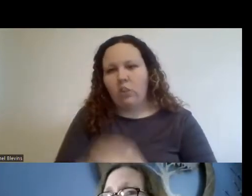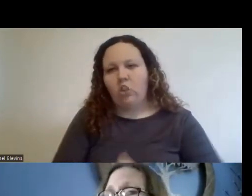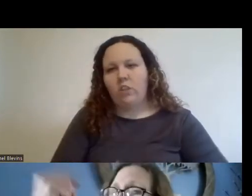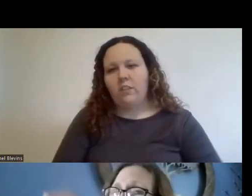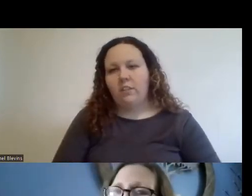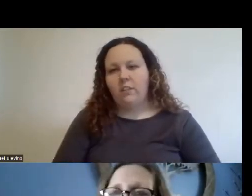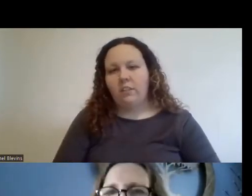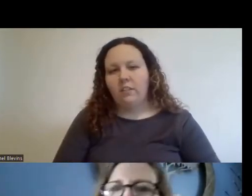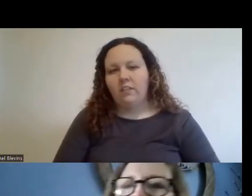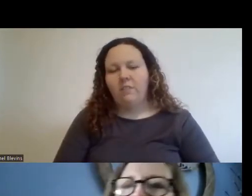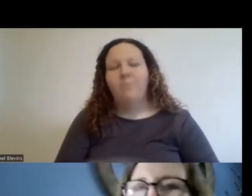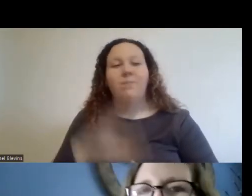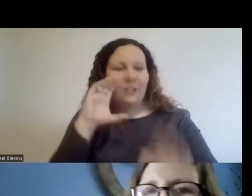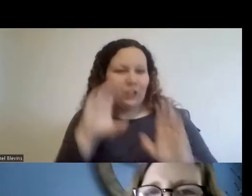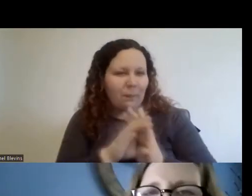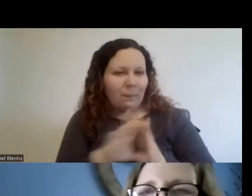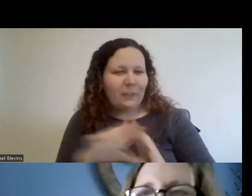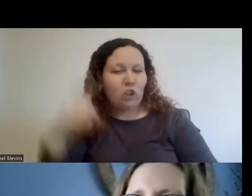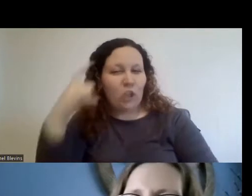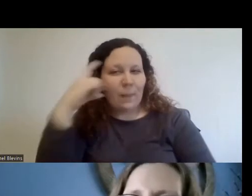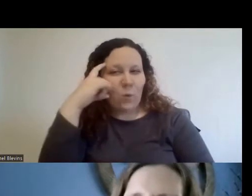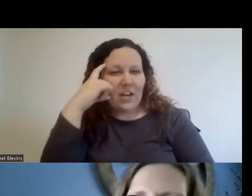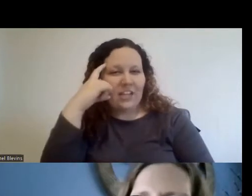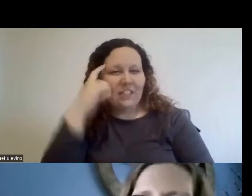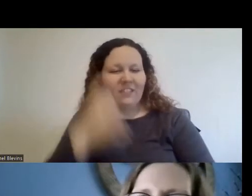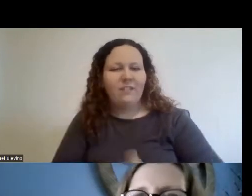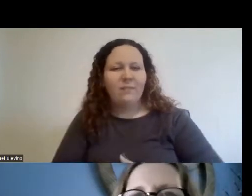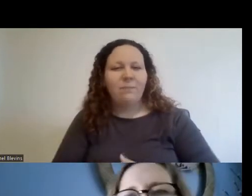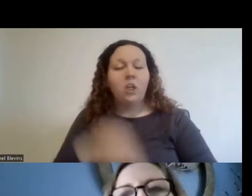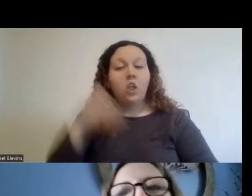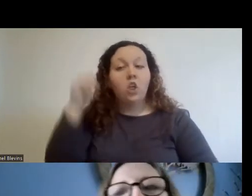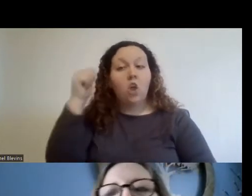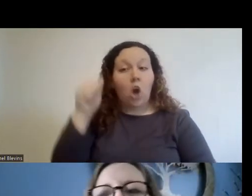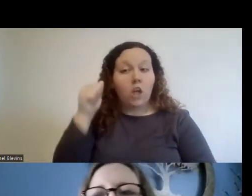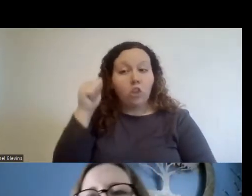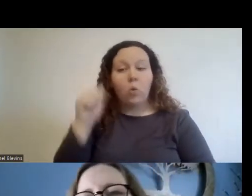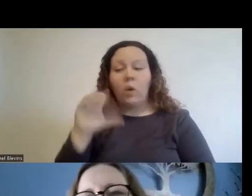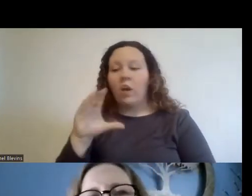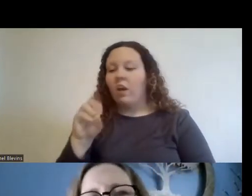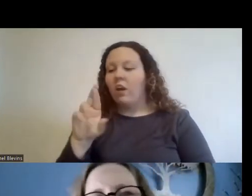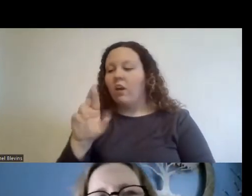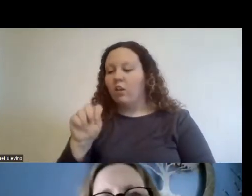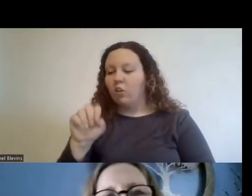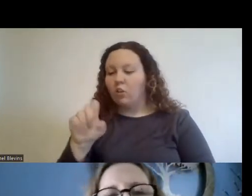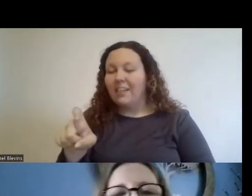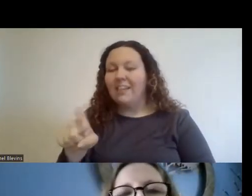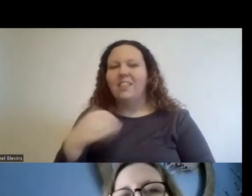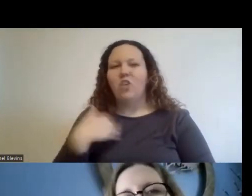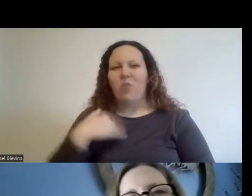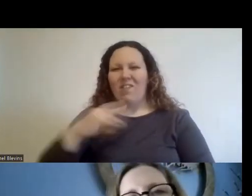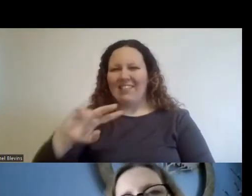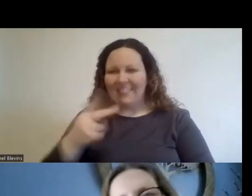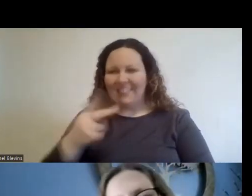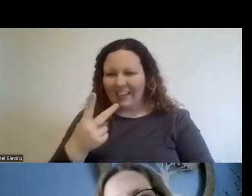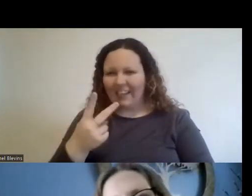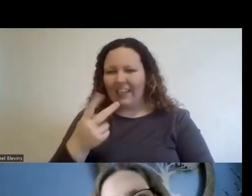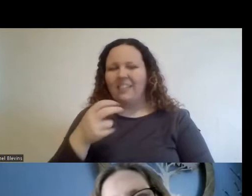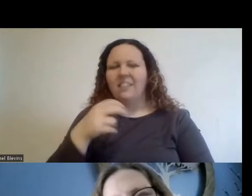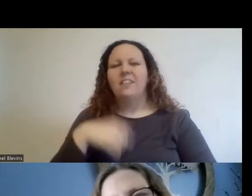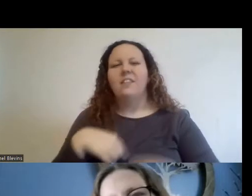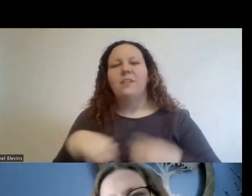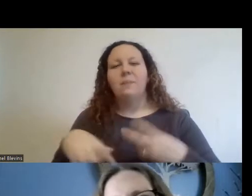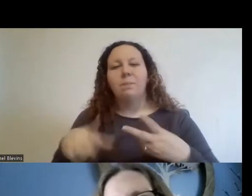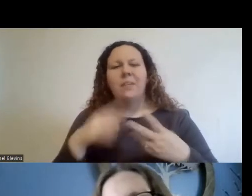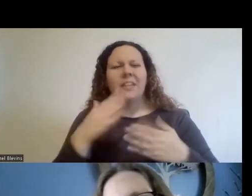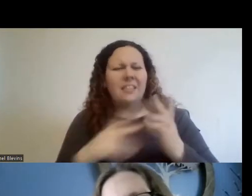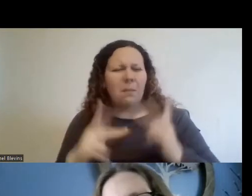And there's a picture of the brain. There's your primary auditory cortex, and you have a secondary auditory cortex. And some people like to say